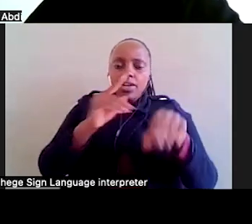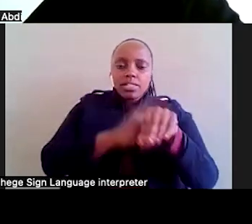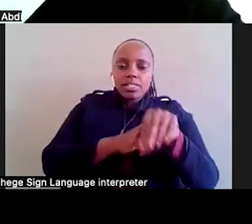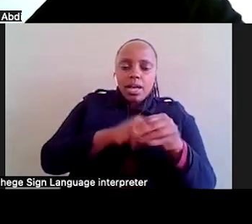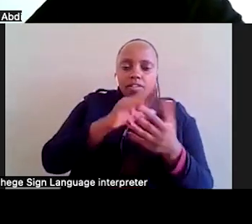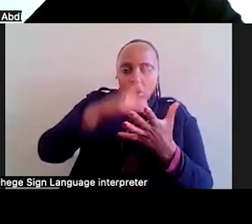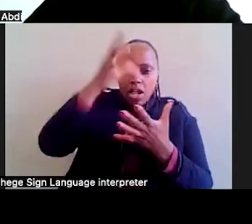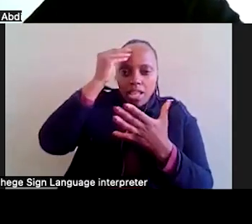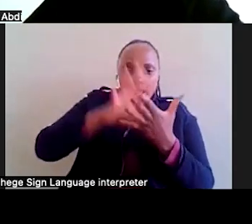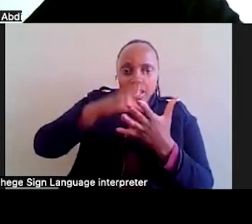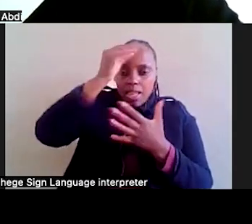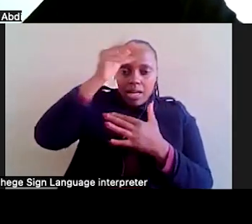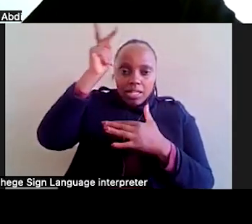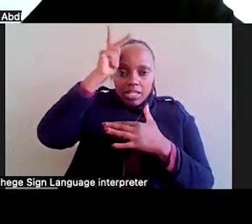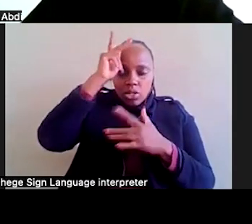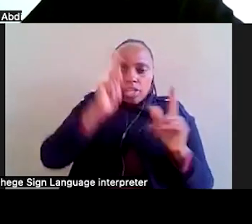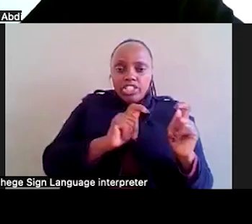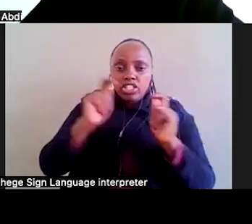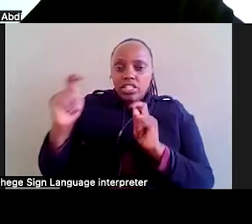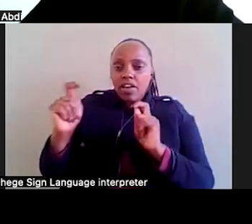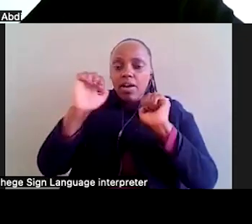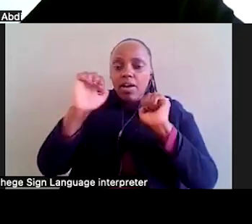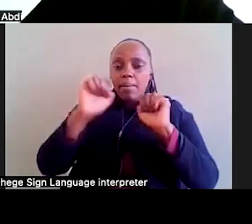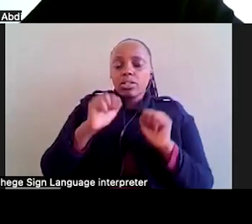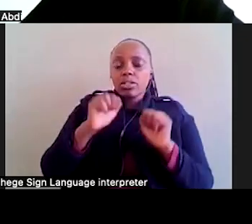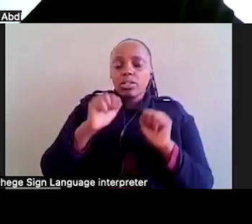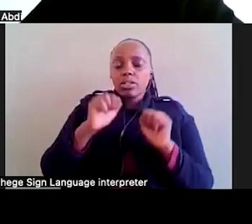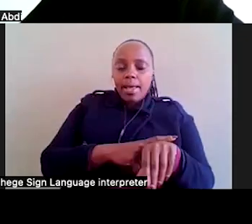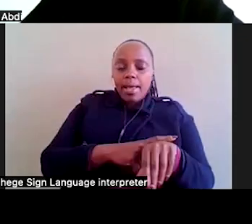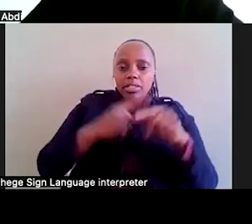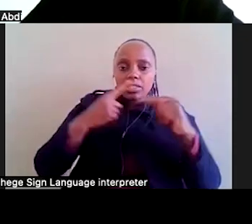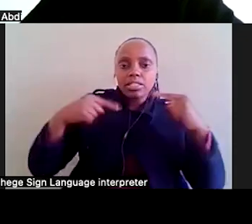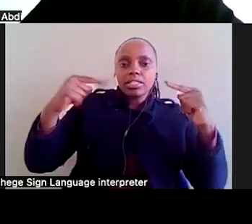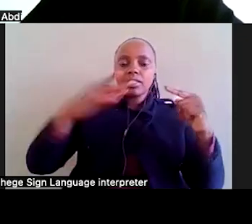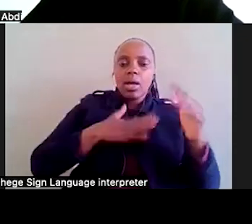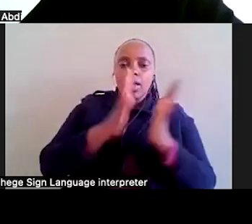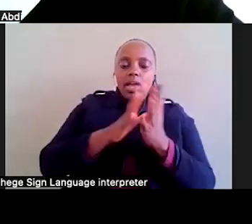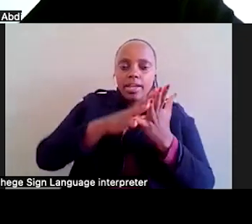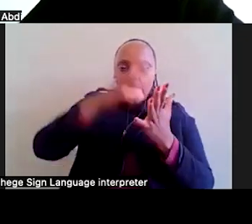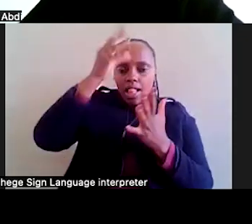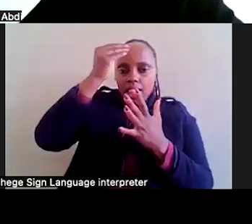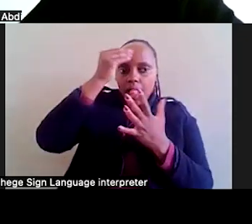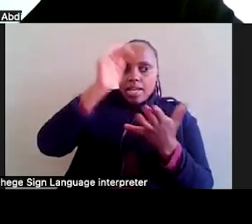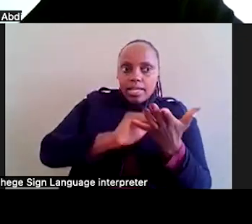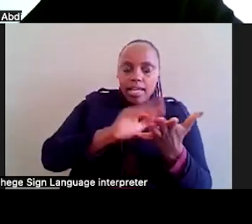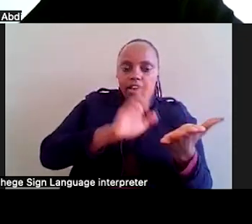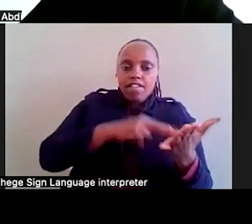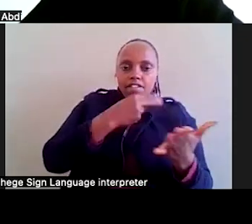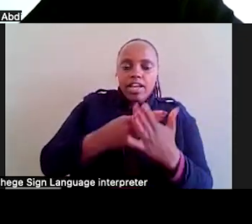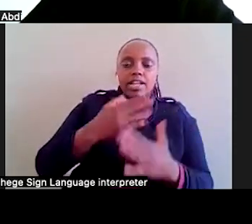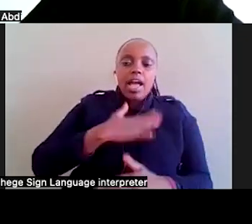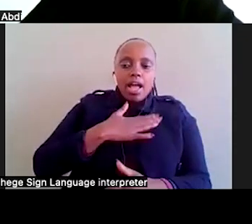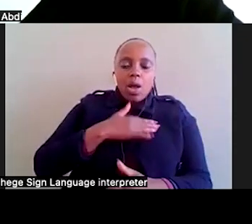and knowledge transfer. It can also be a moment to savor our successes and unlearn our failures. Ladies and gentlemen,